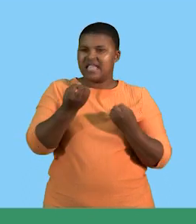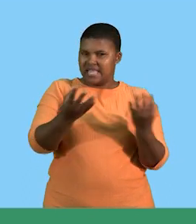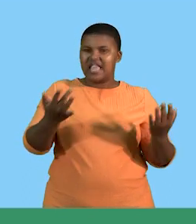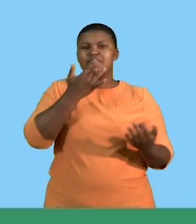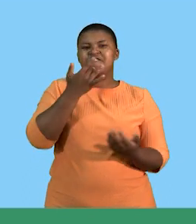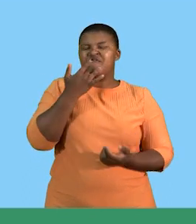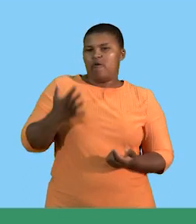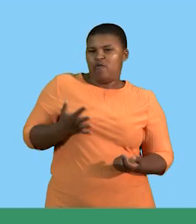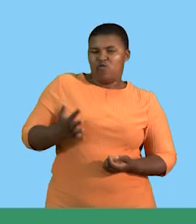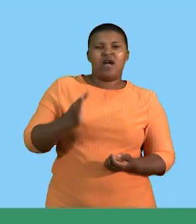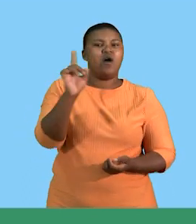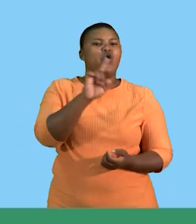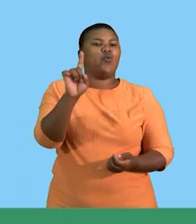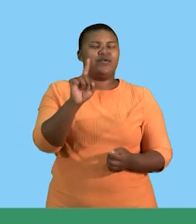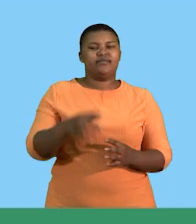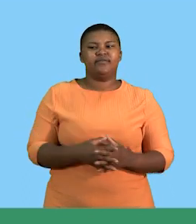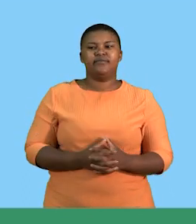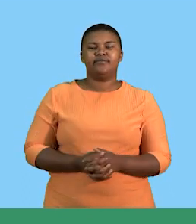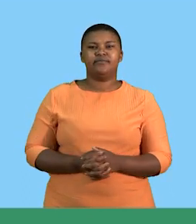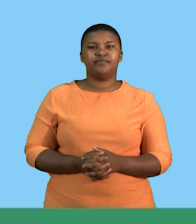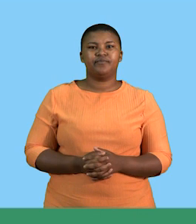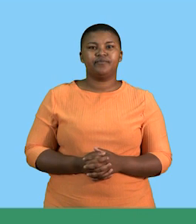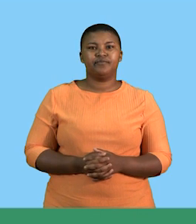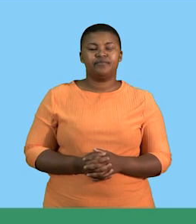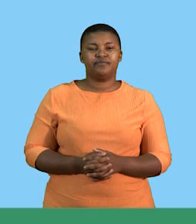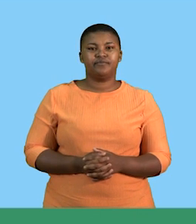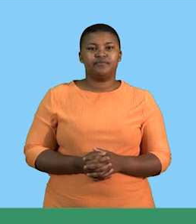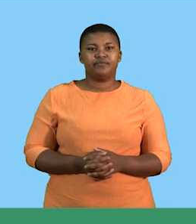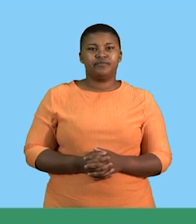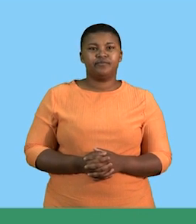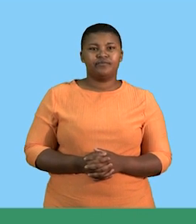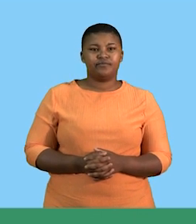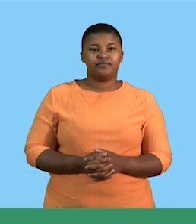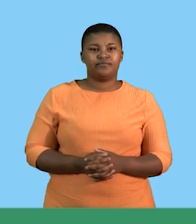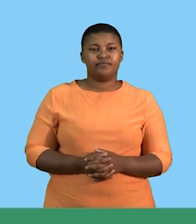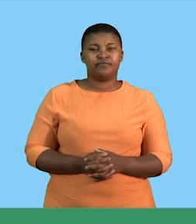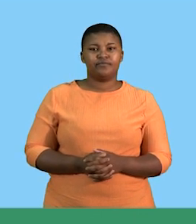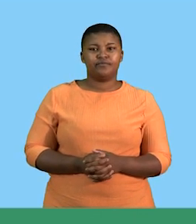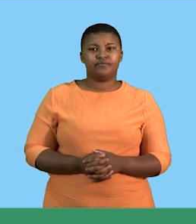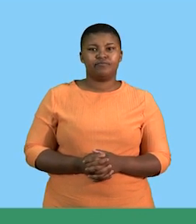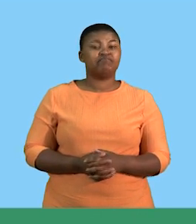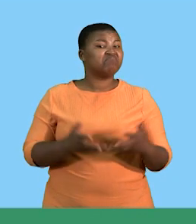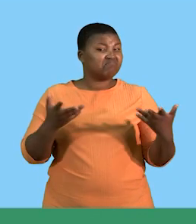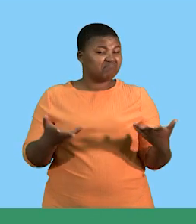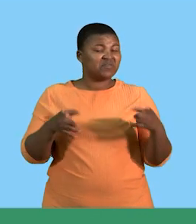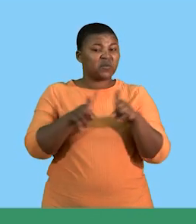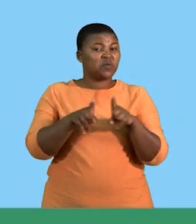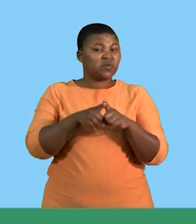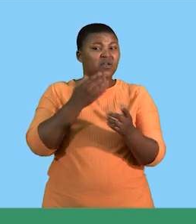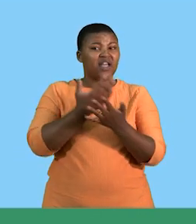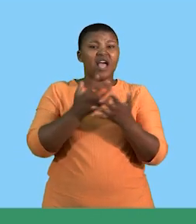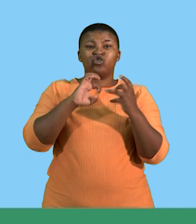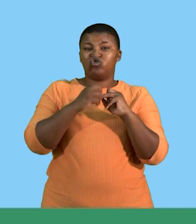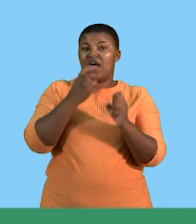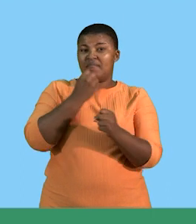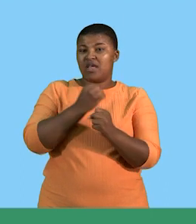want from our product or from our service. So we can always try and